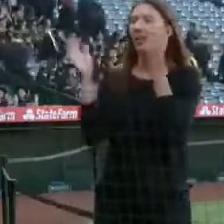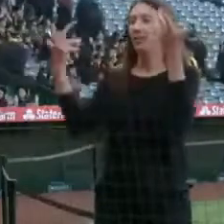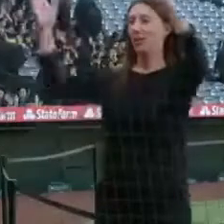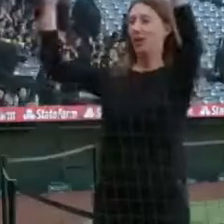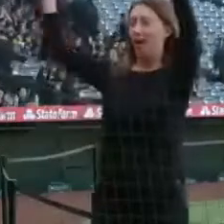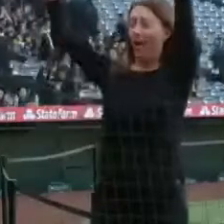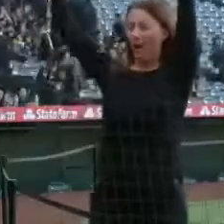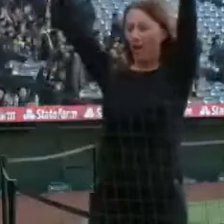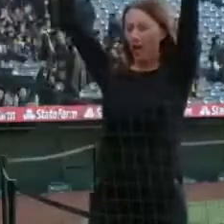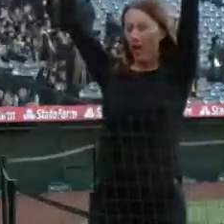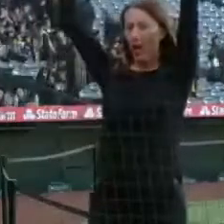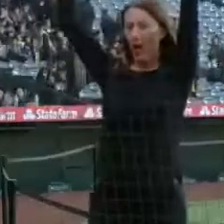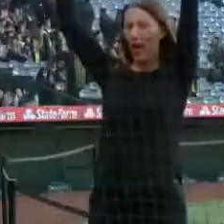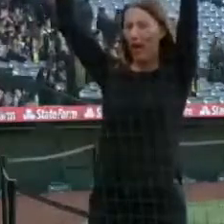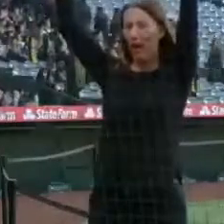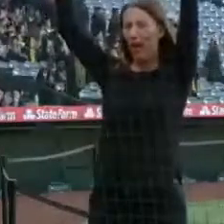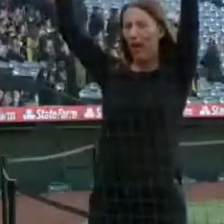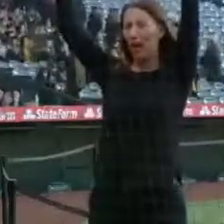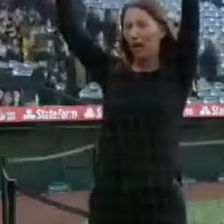applause.